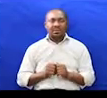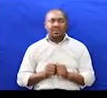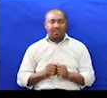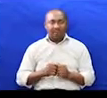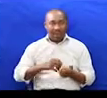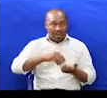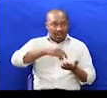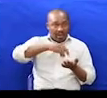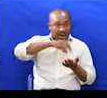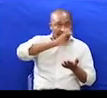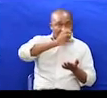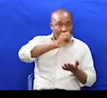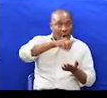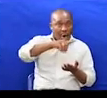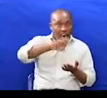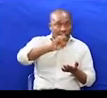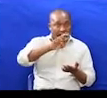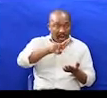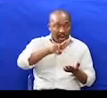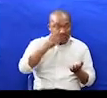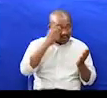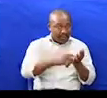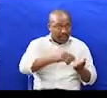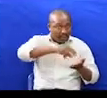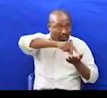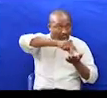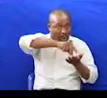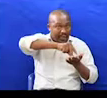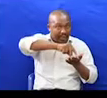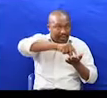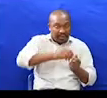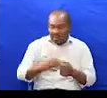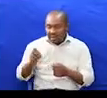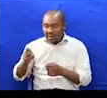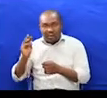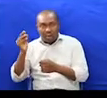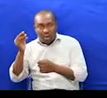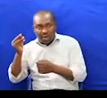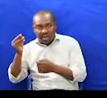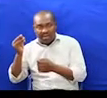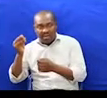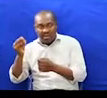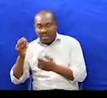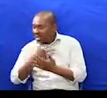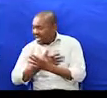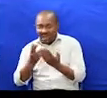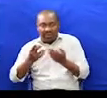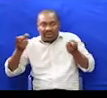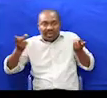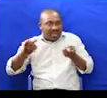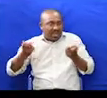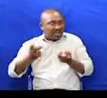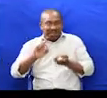and aluminum foil. This is made up of aluminum atom and this is made up of copper atom. So they are